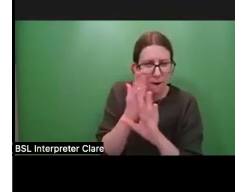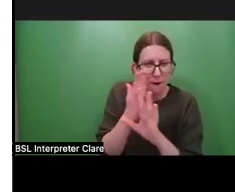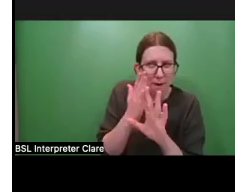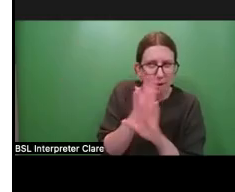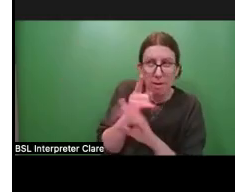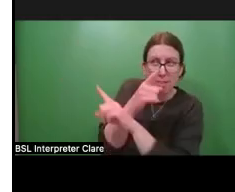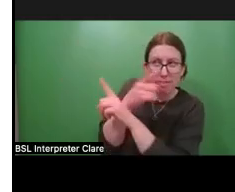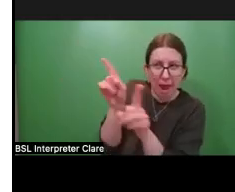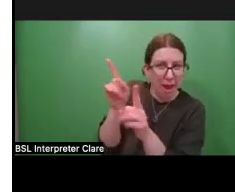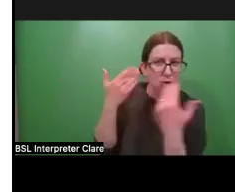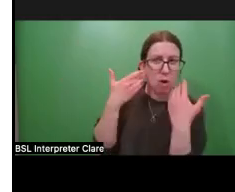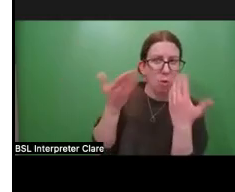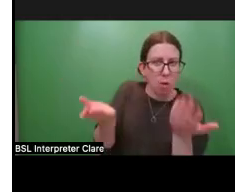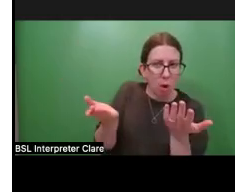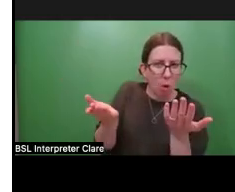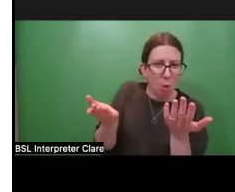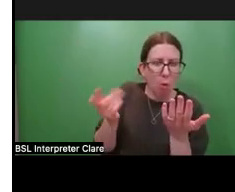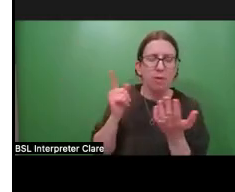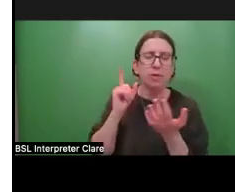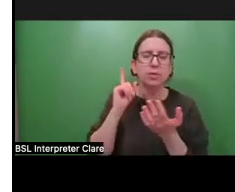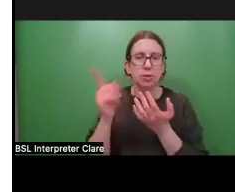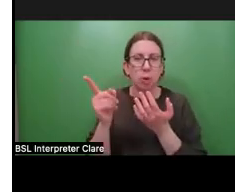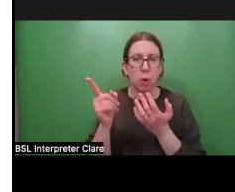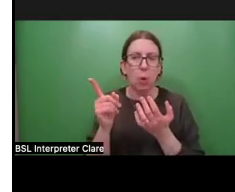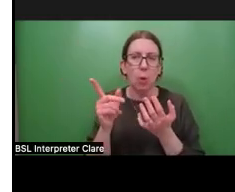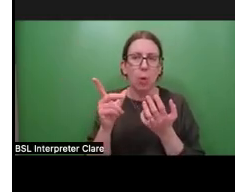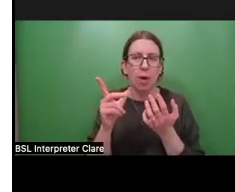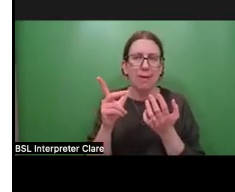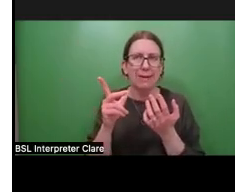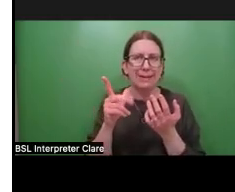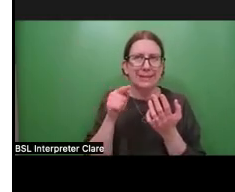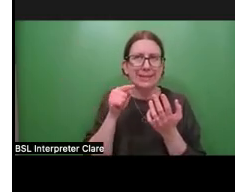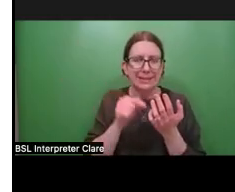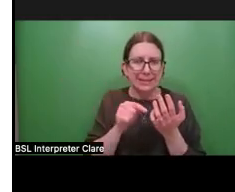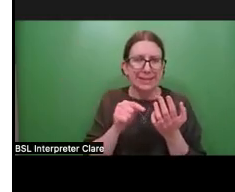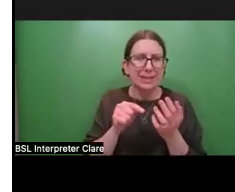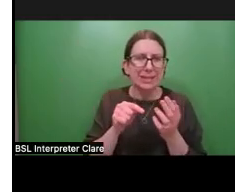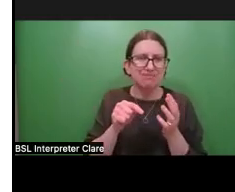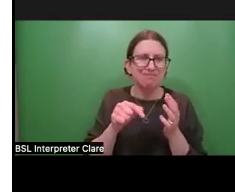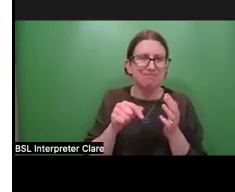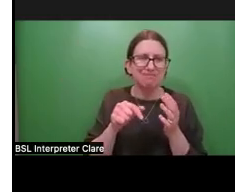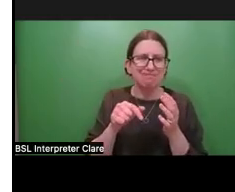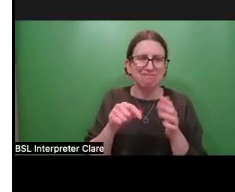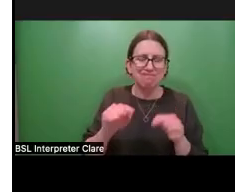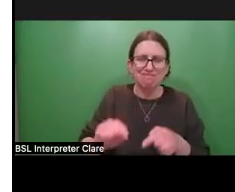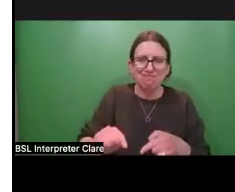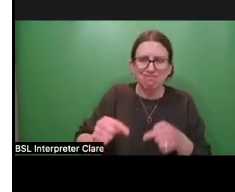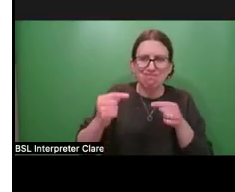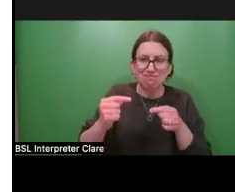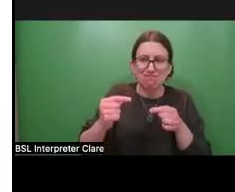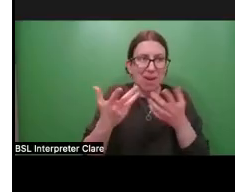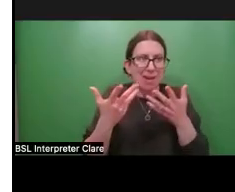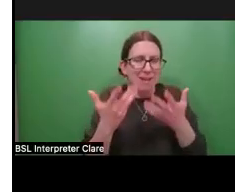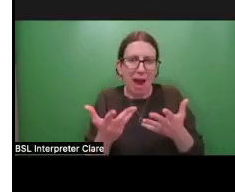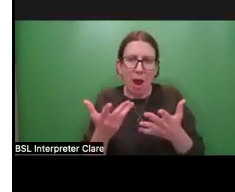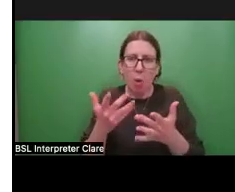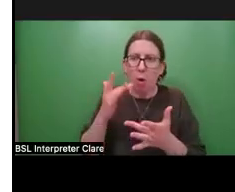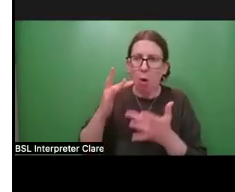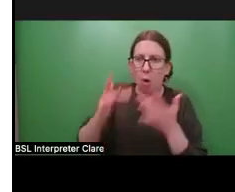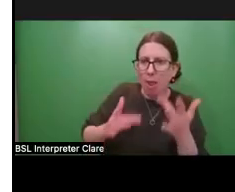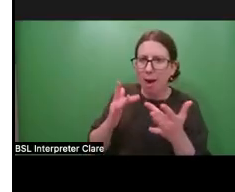be accelerated and increased because of the levels of engagement we now have with the